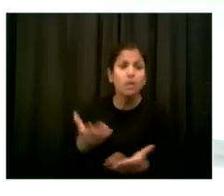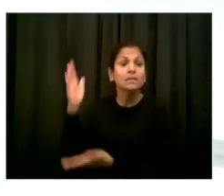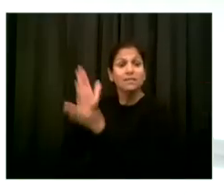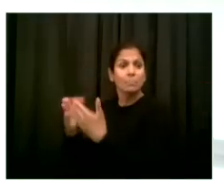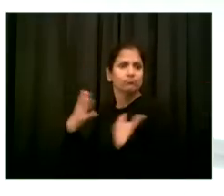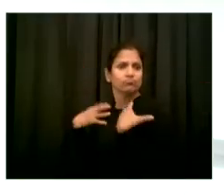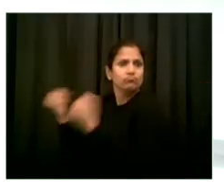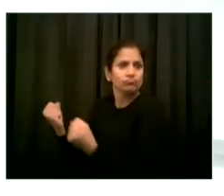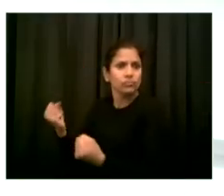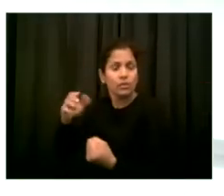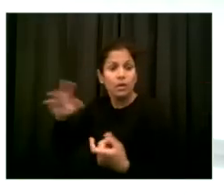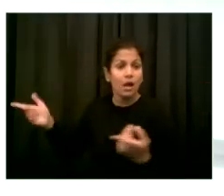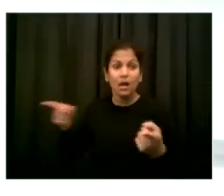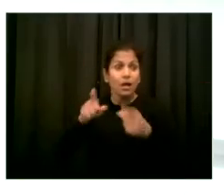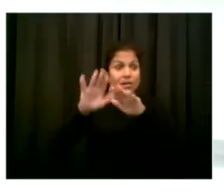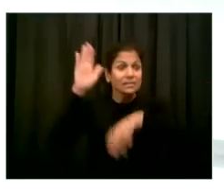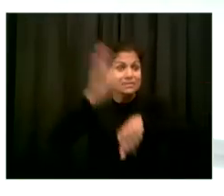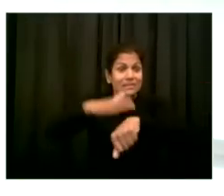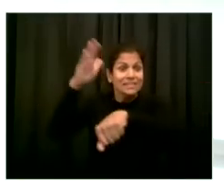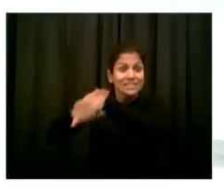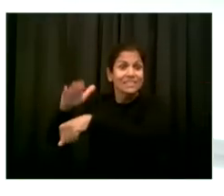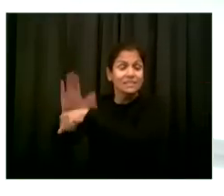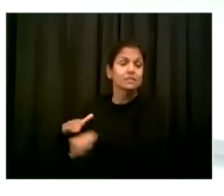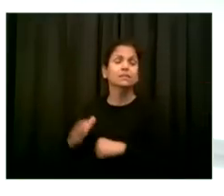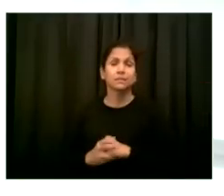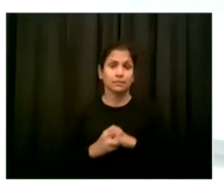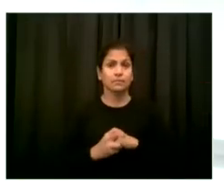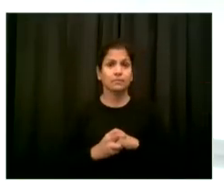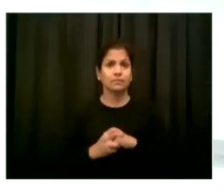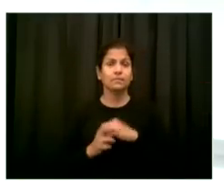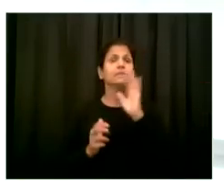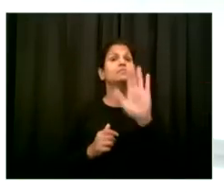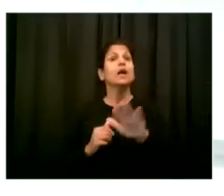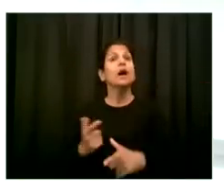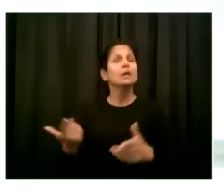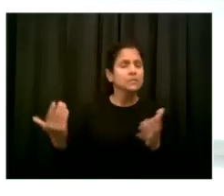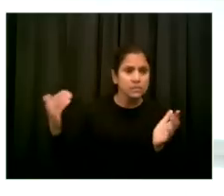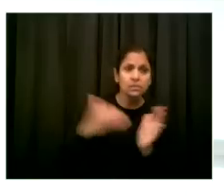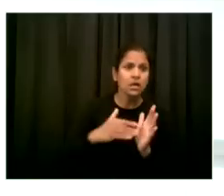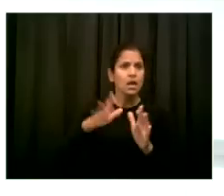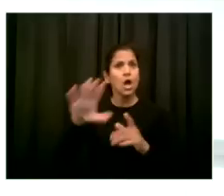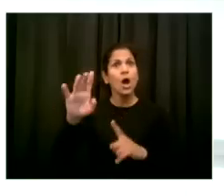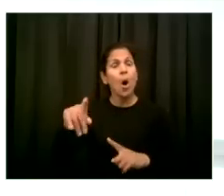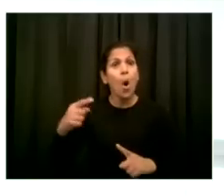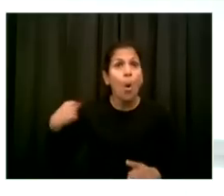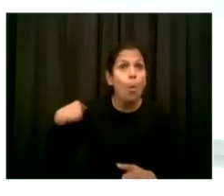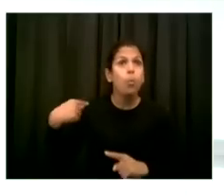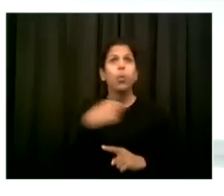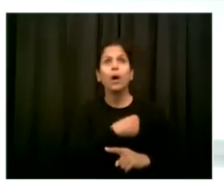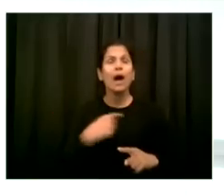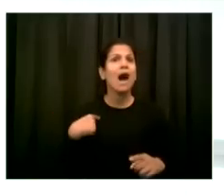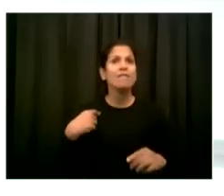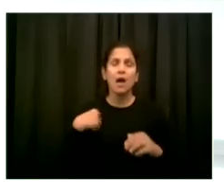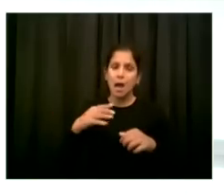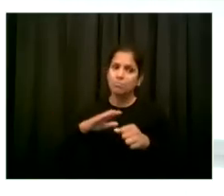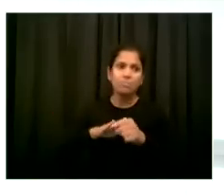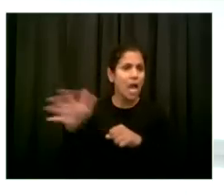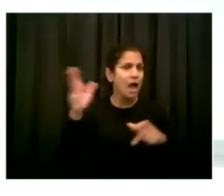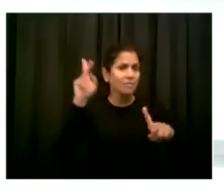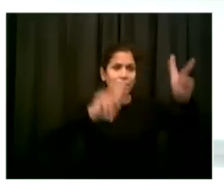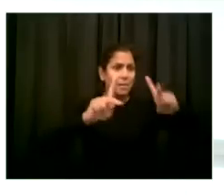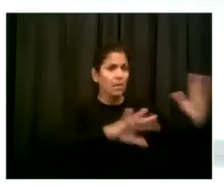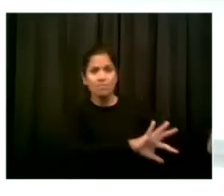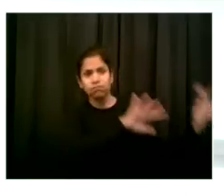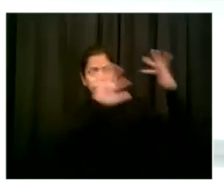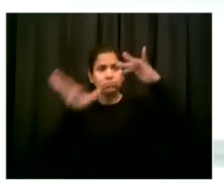as well as our clinical guidance. We do webinars with healthcare providers. We also work with them